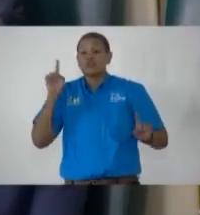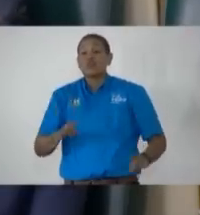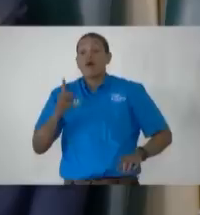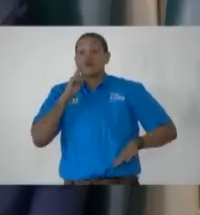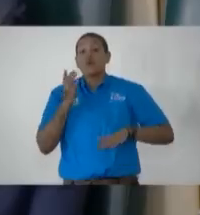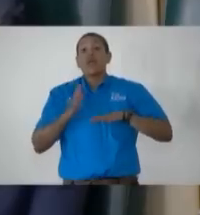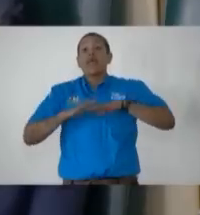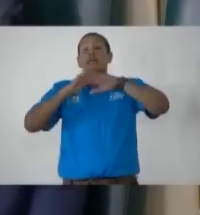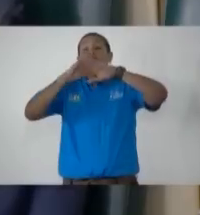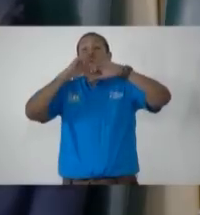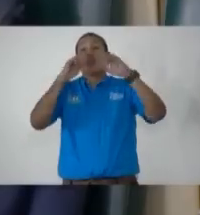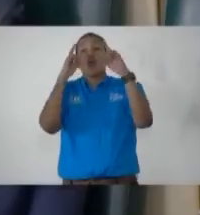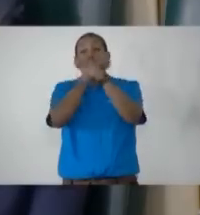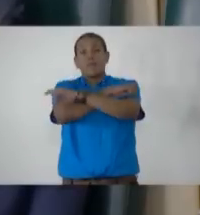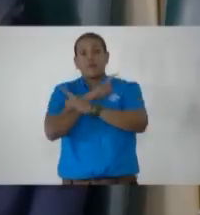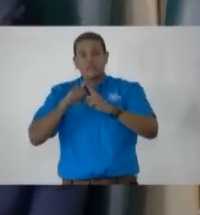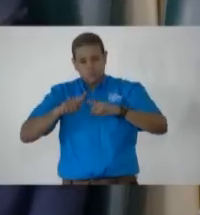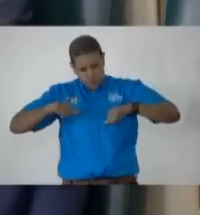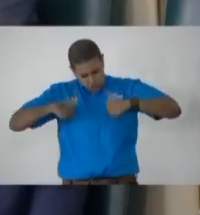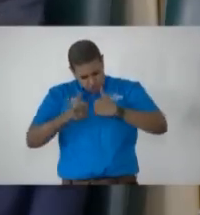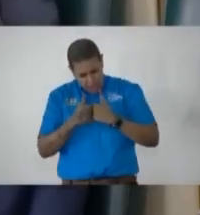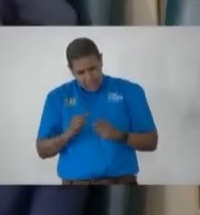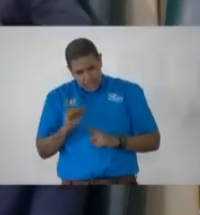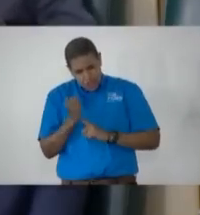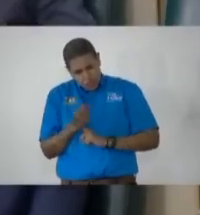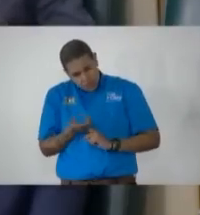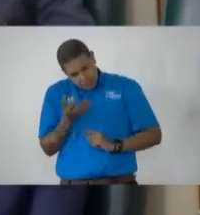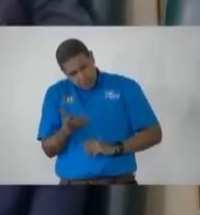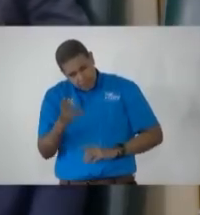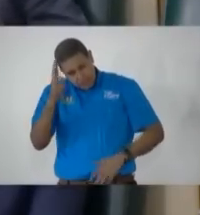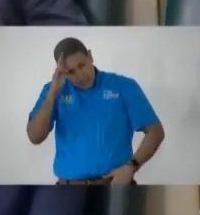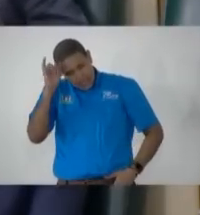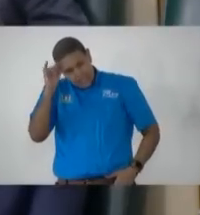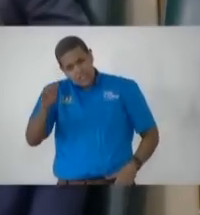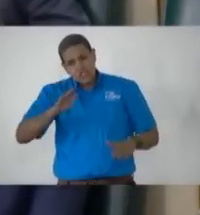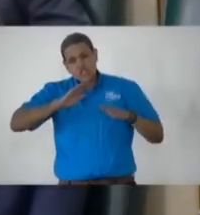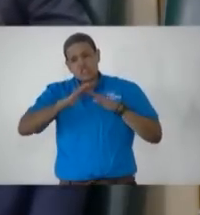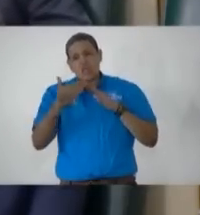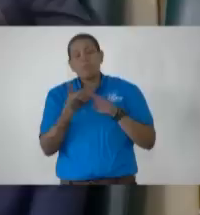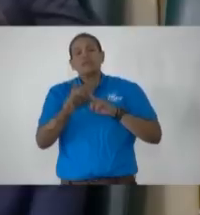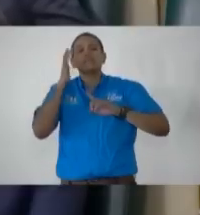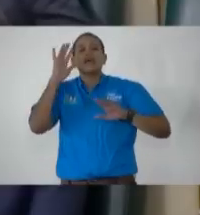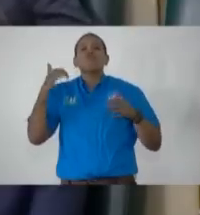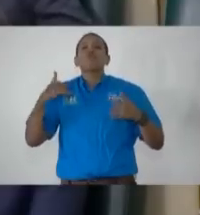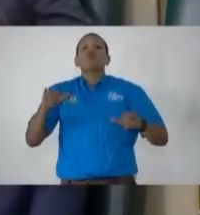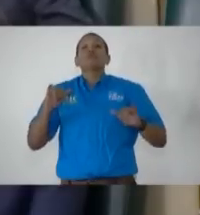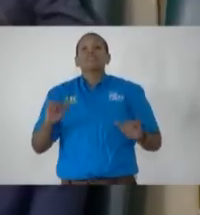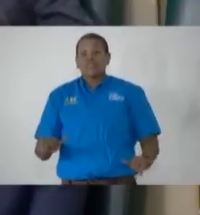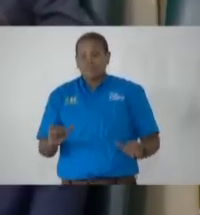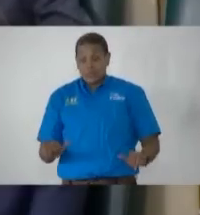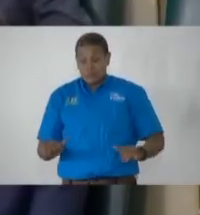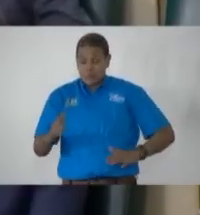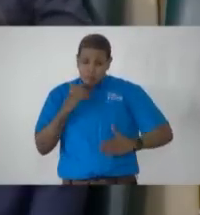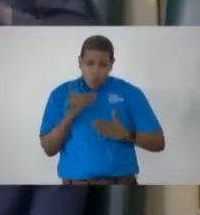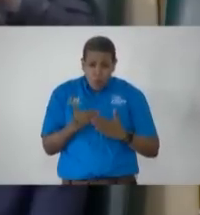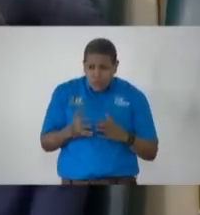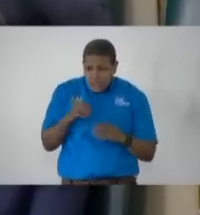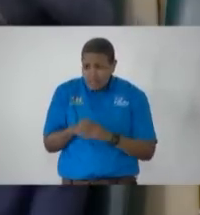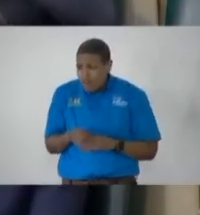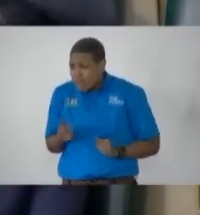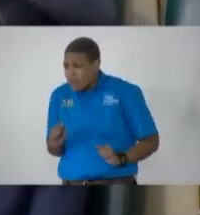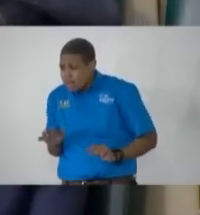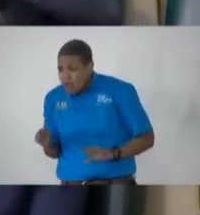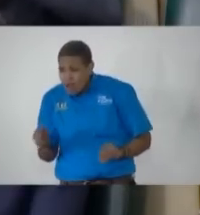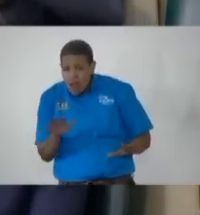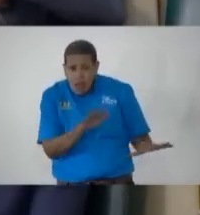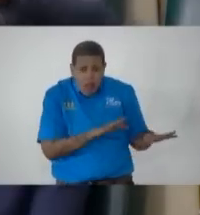increasingly complex and challenging situation in Haiti. Jamaica will remain closely involved in efforts within this body